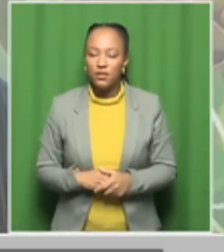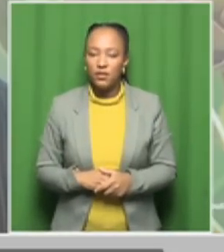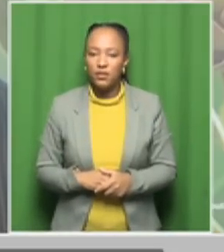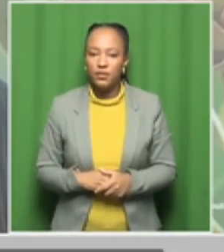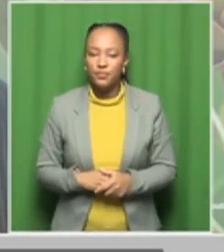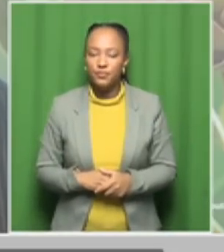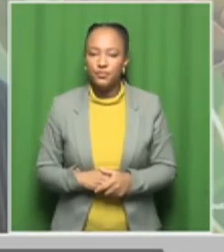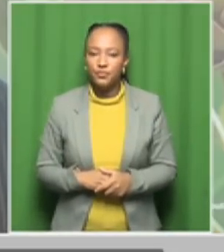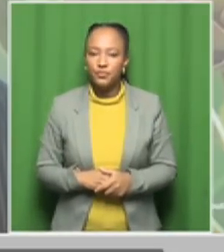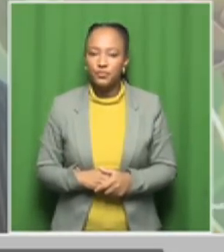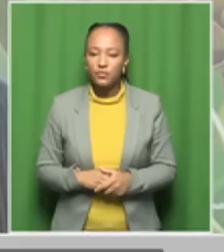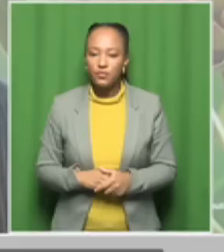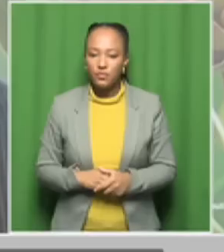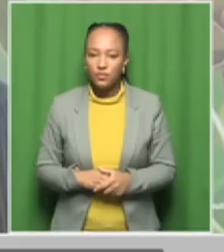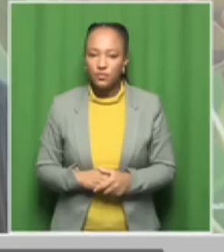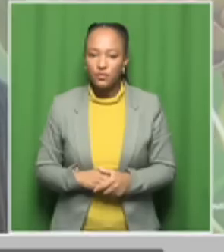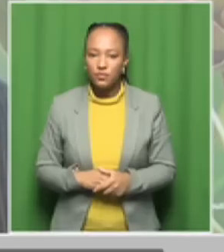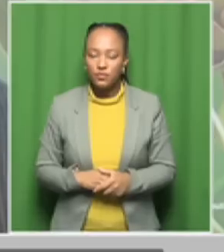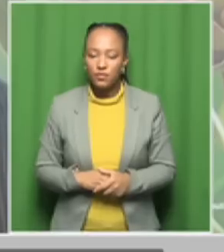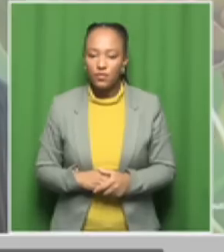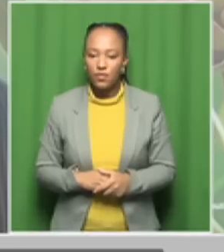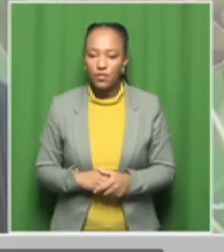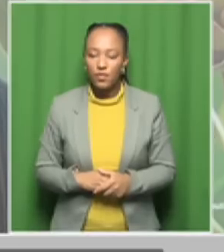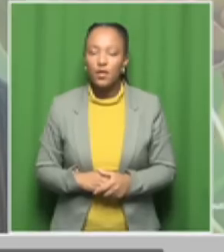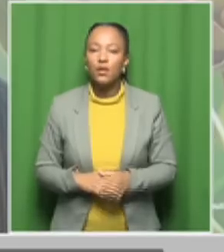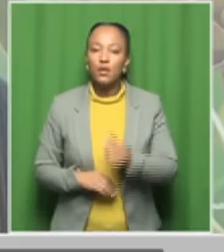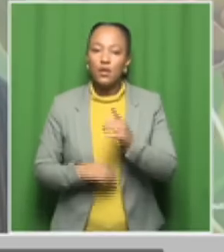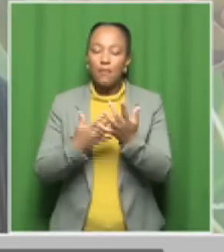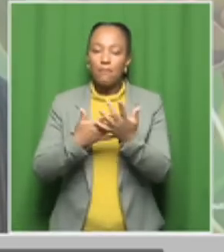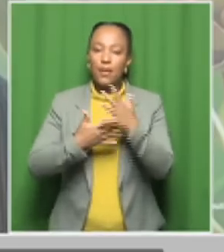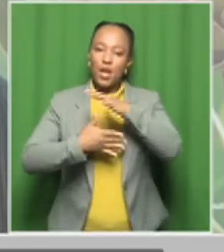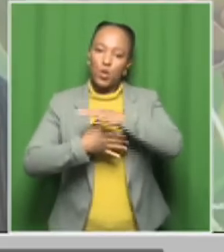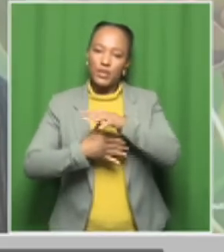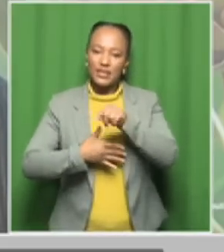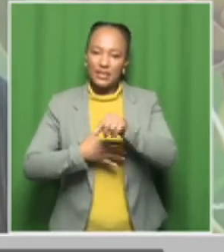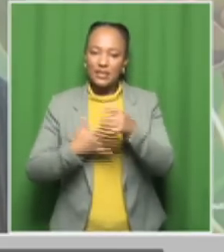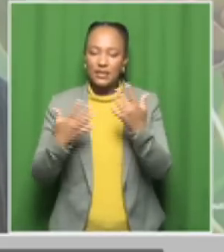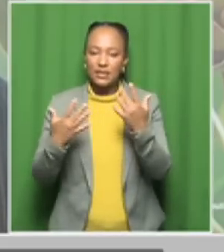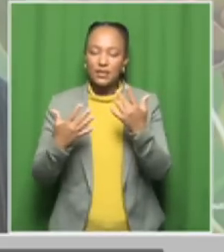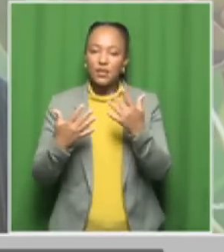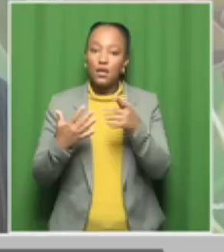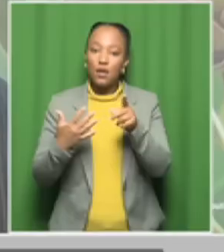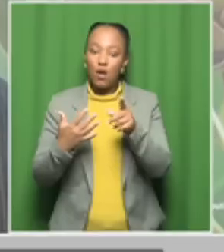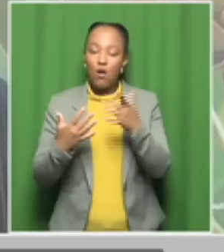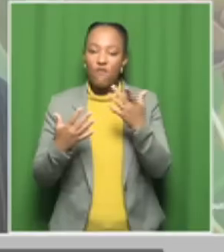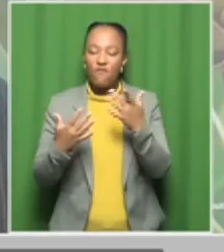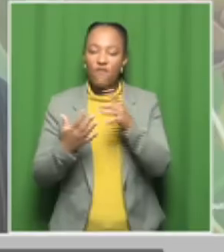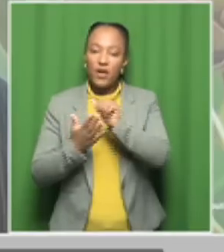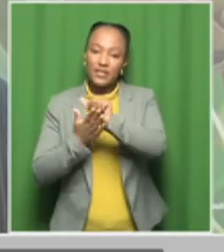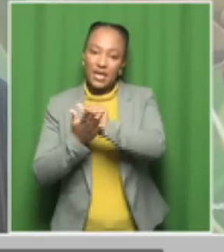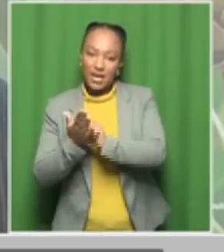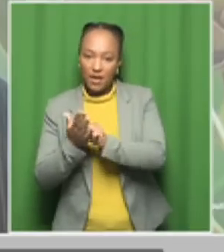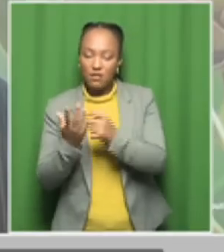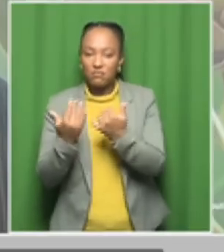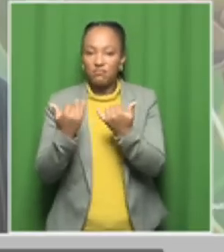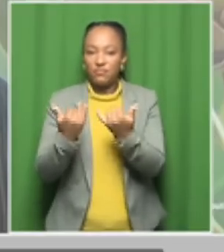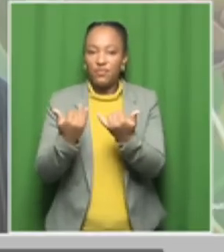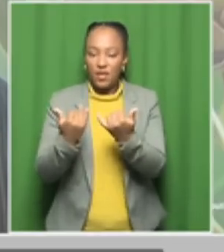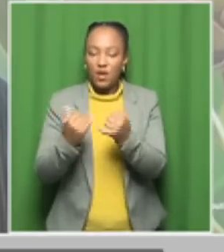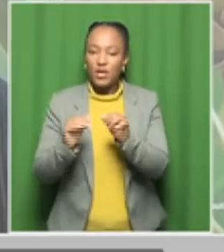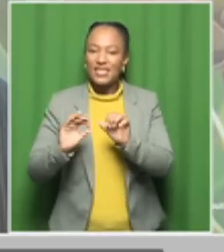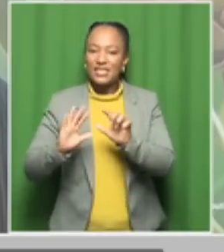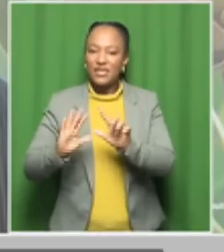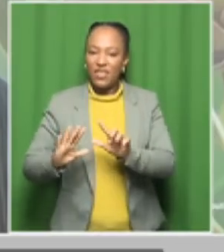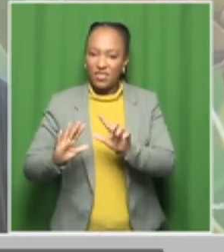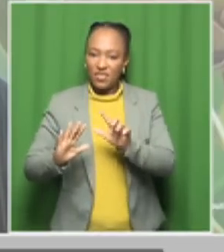also informed by what is the agenda of the current 7th administration in South Africa. So when